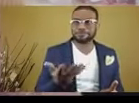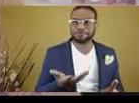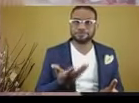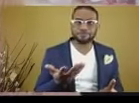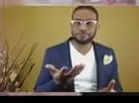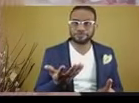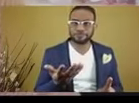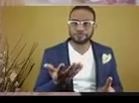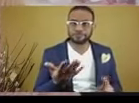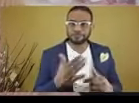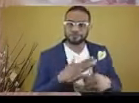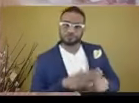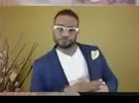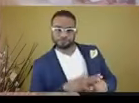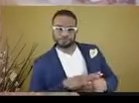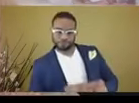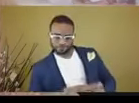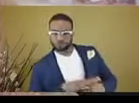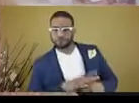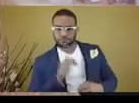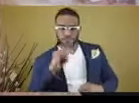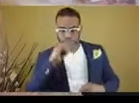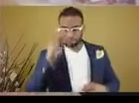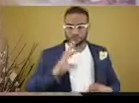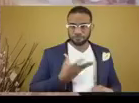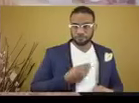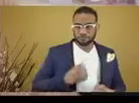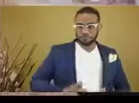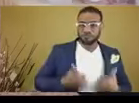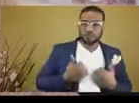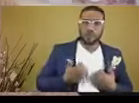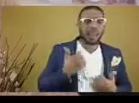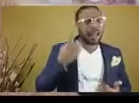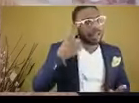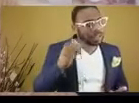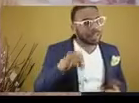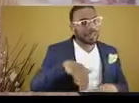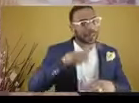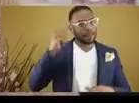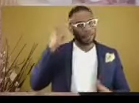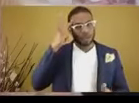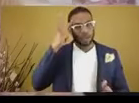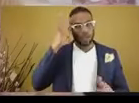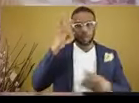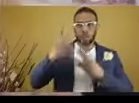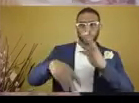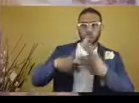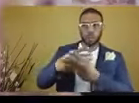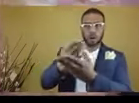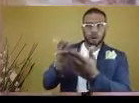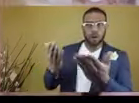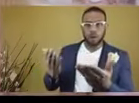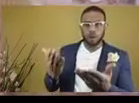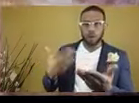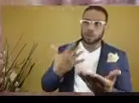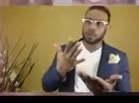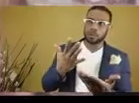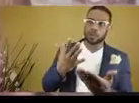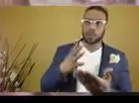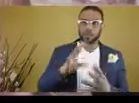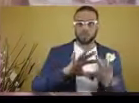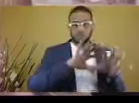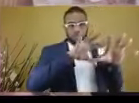cisgender people lack empathy for transgender lives. And I think in the political world, we sort of get lumped into